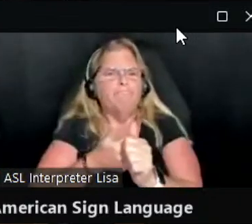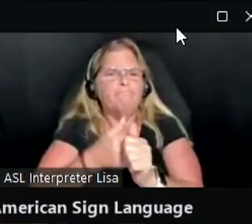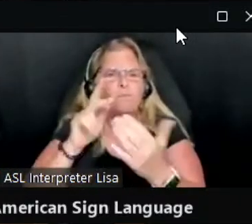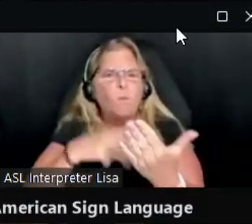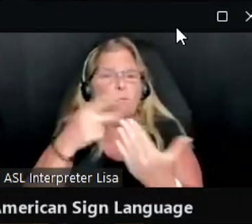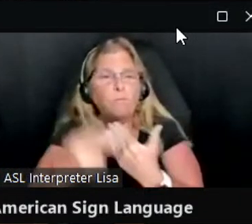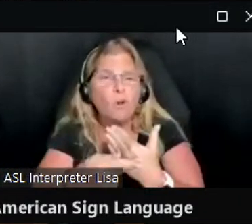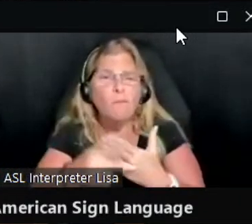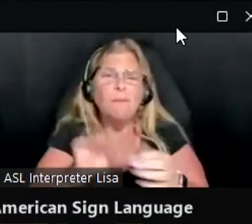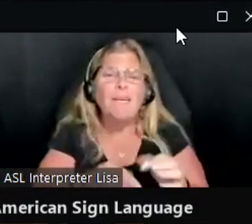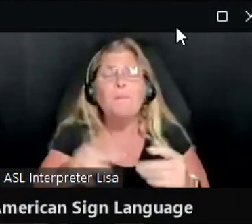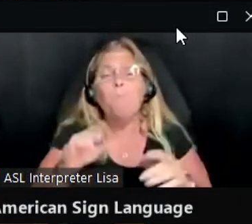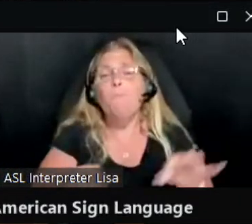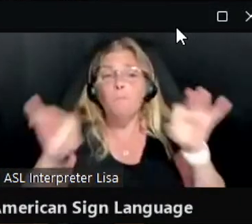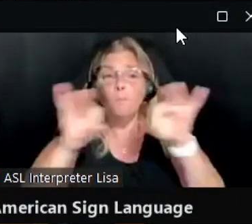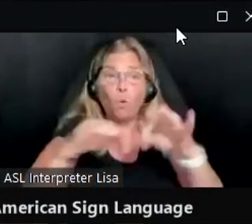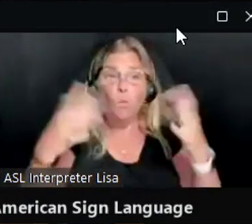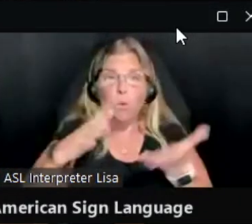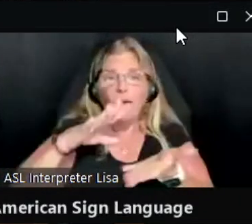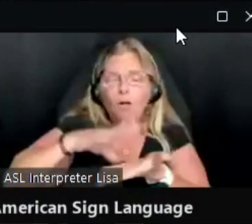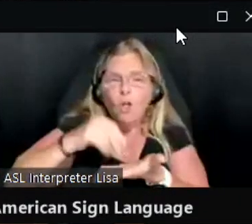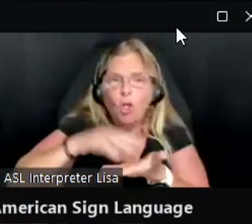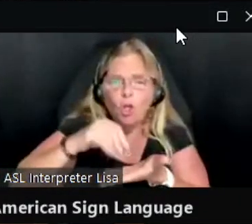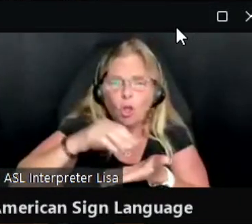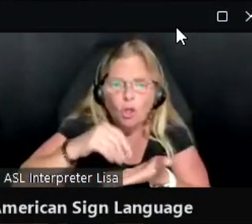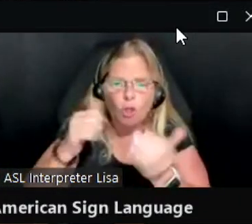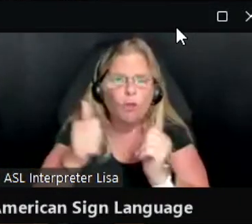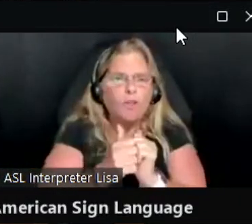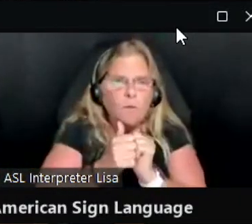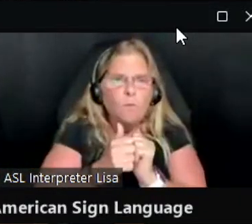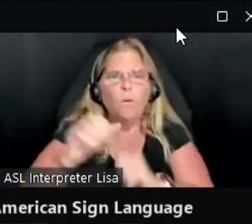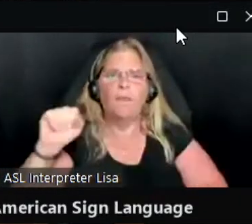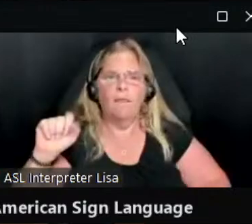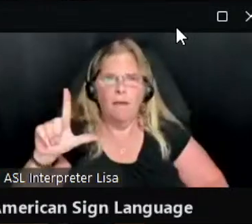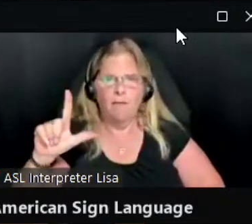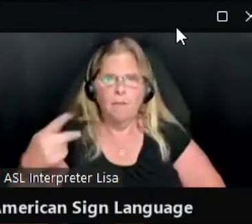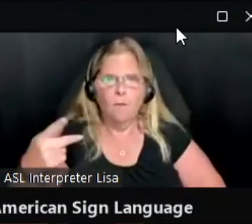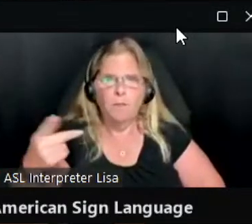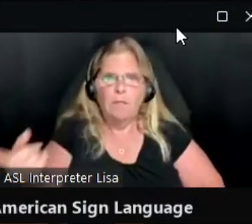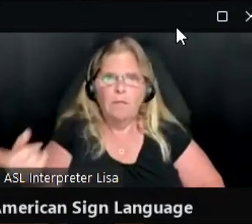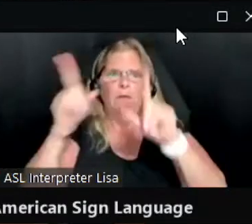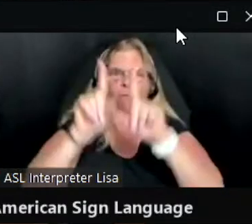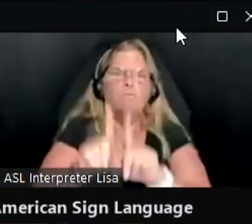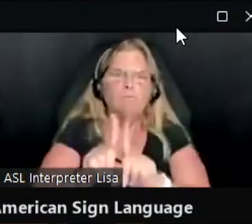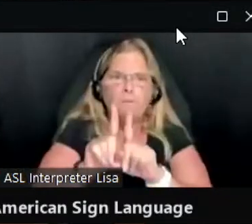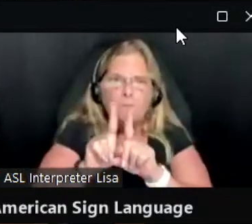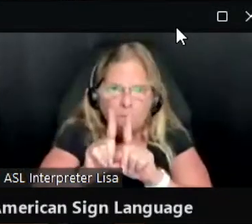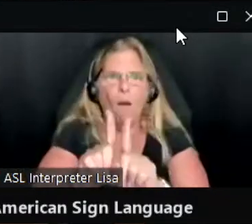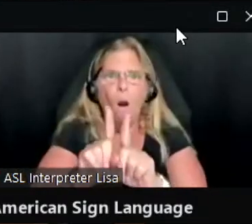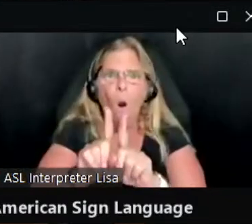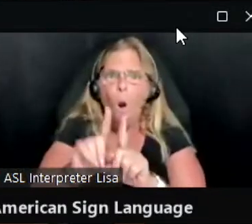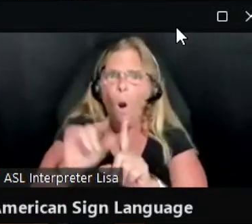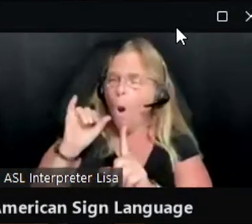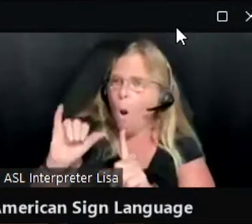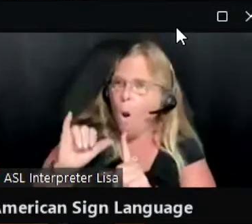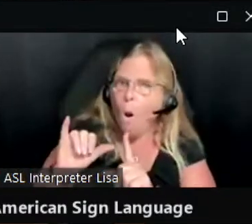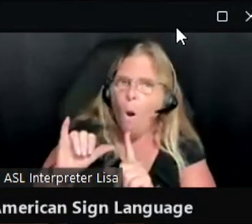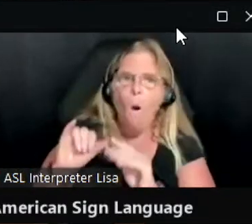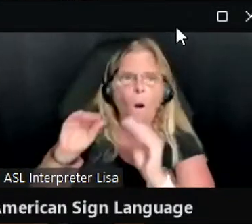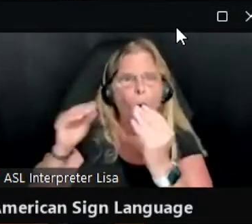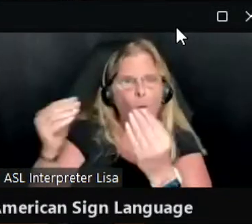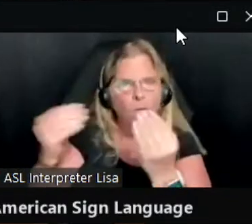of learning alongside a speech language pathologist will help with teachers' ability to implement